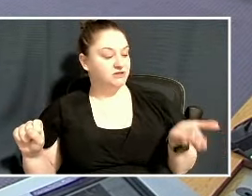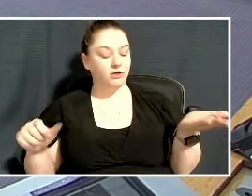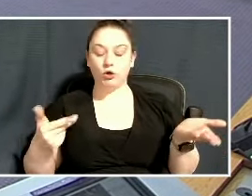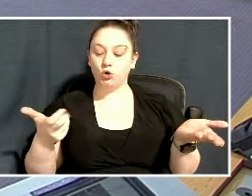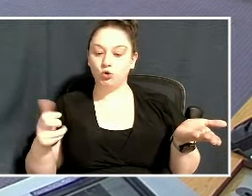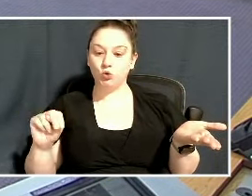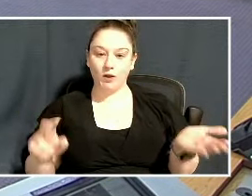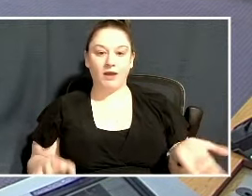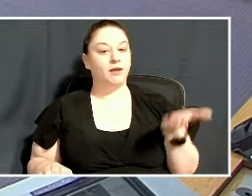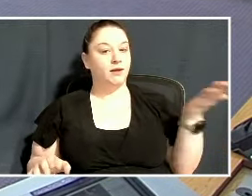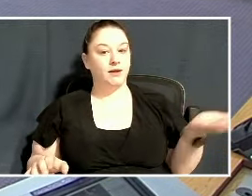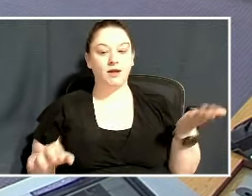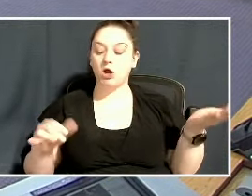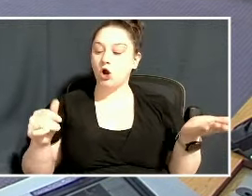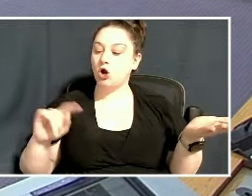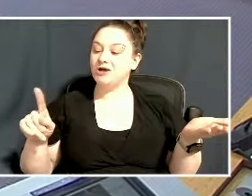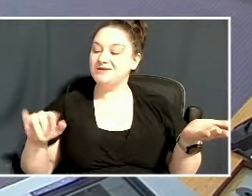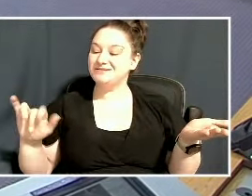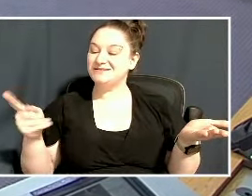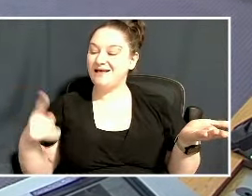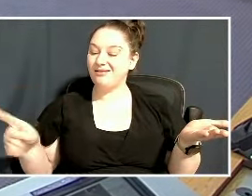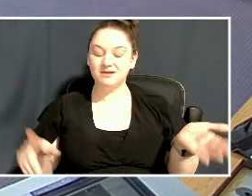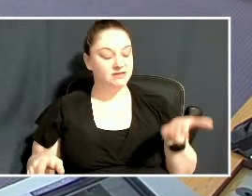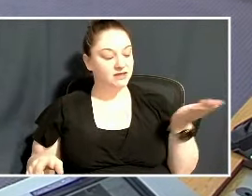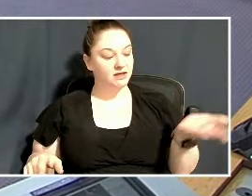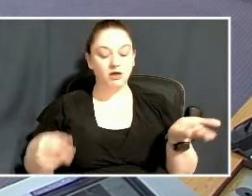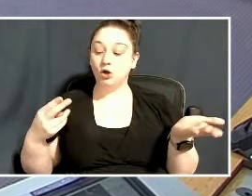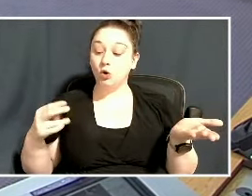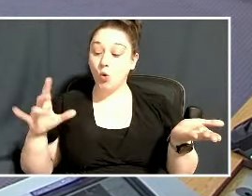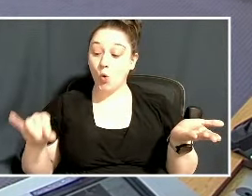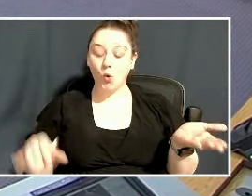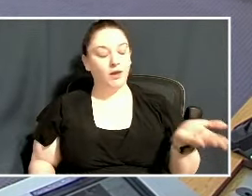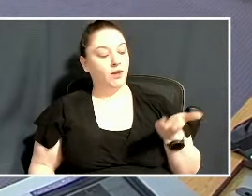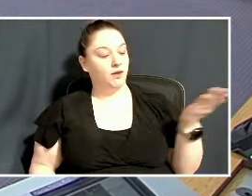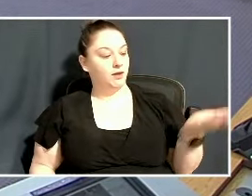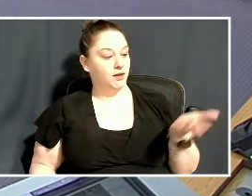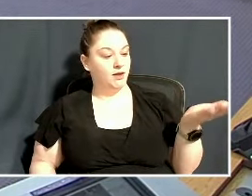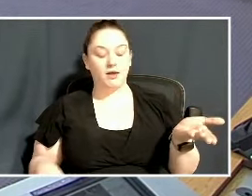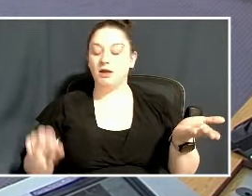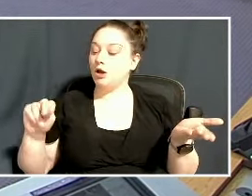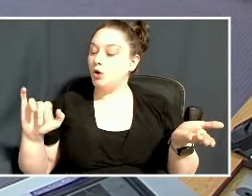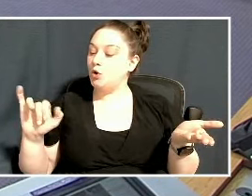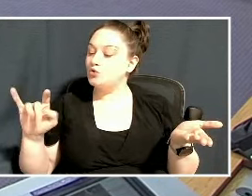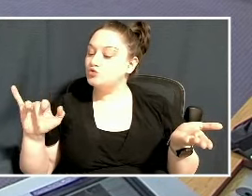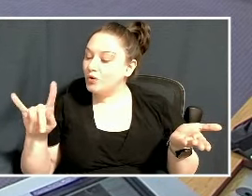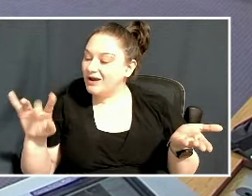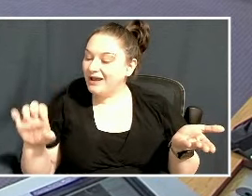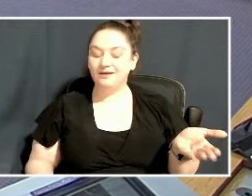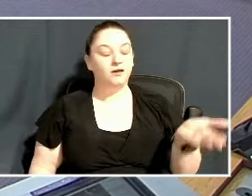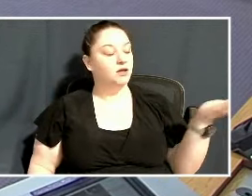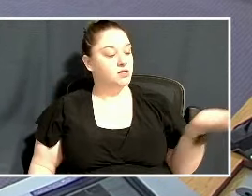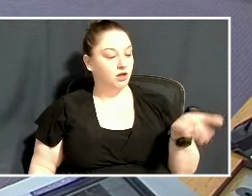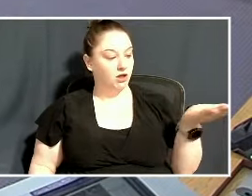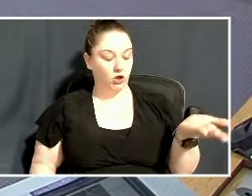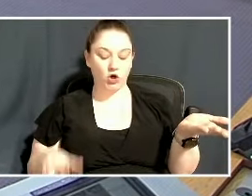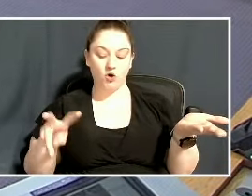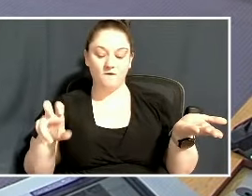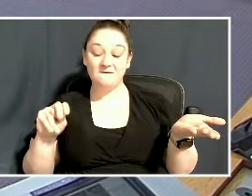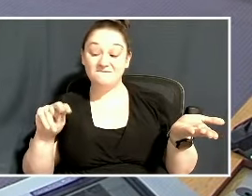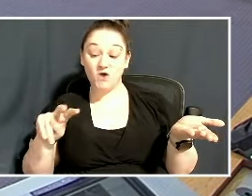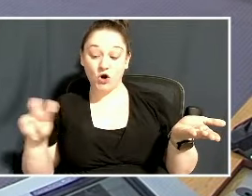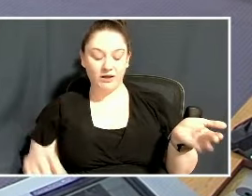Here. Councilor Hoy. Here. Councilor Nordyke. Here. Councilor Varney. Here. Mayor